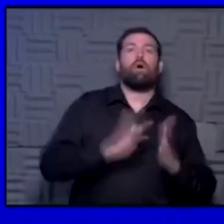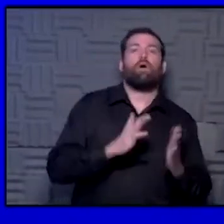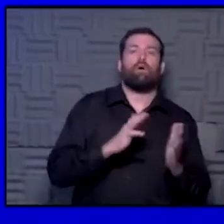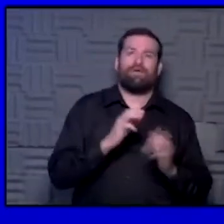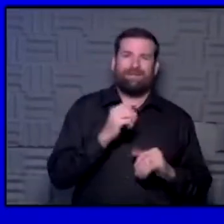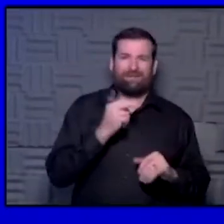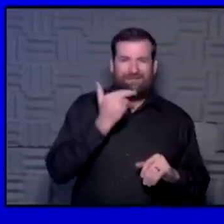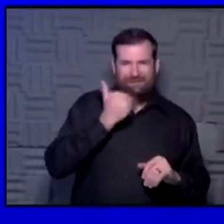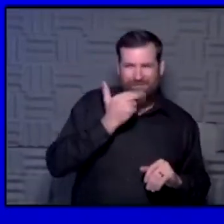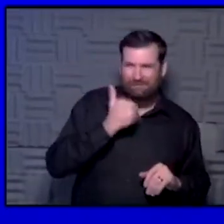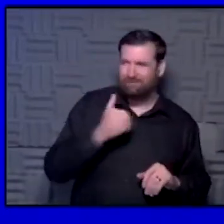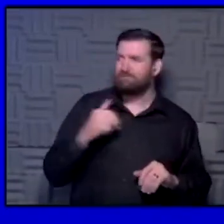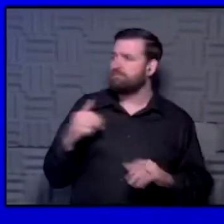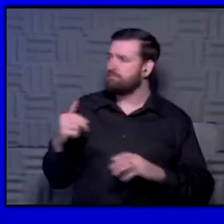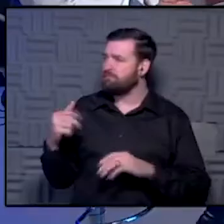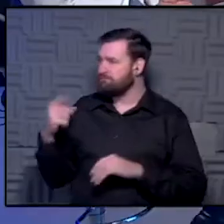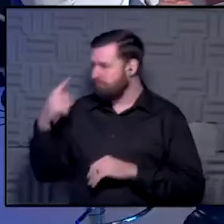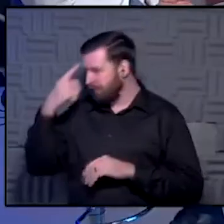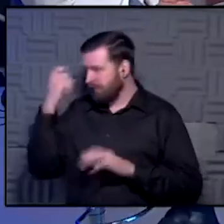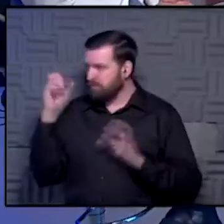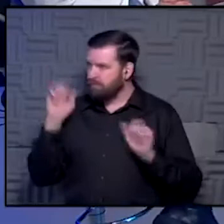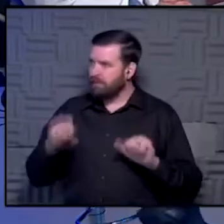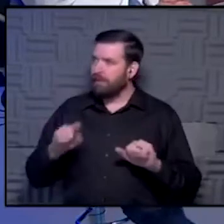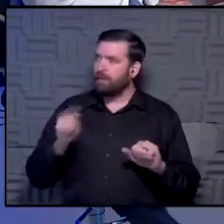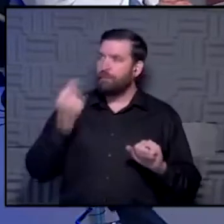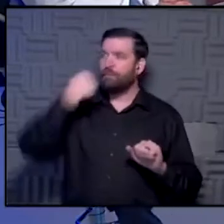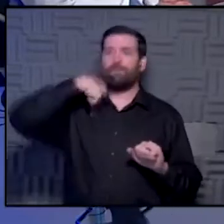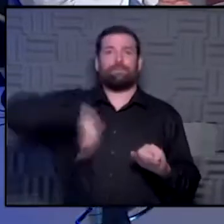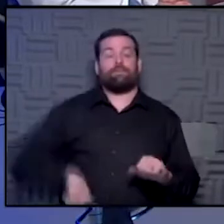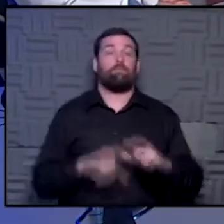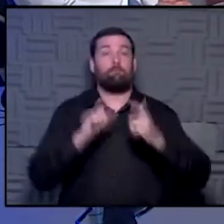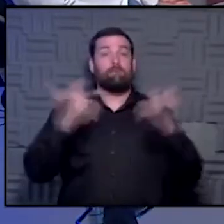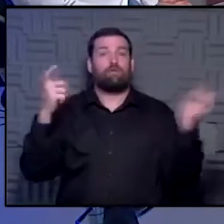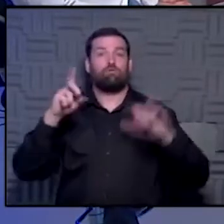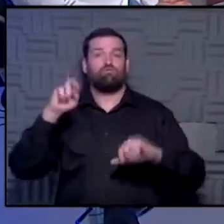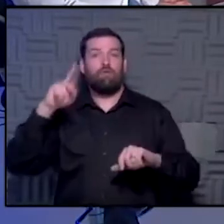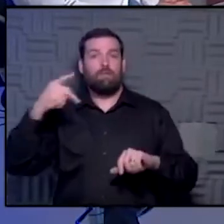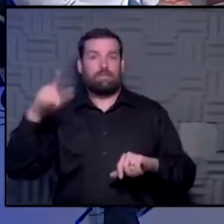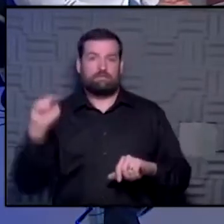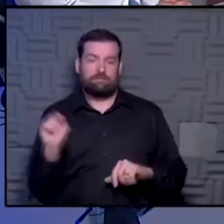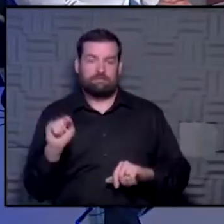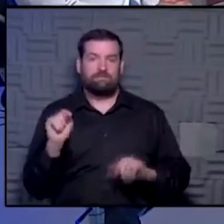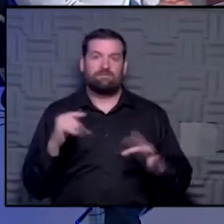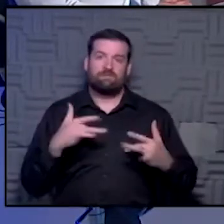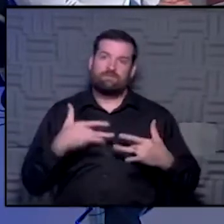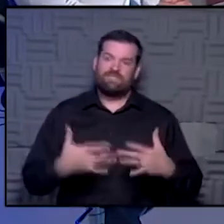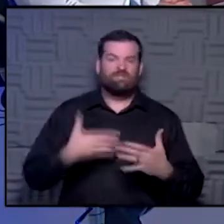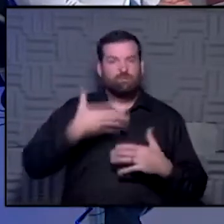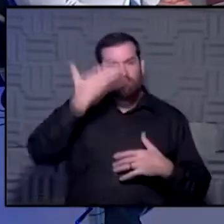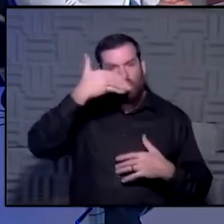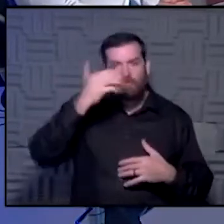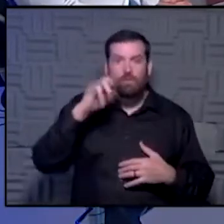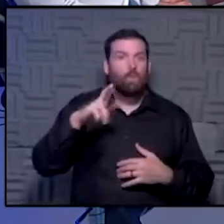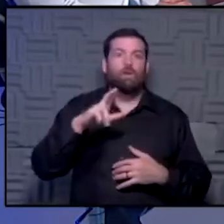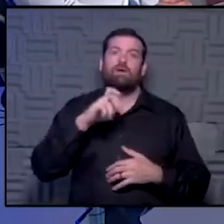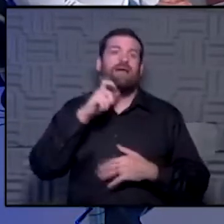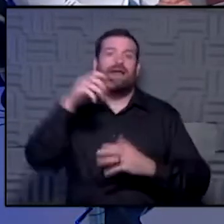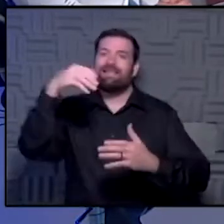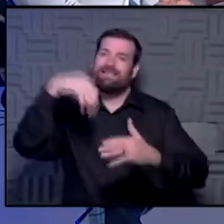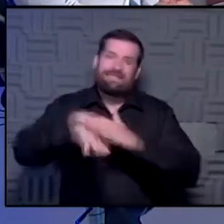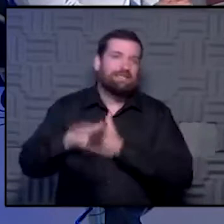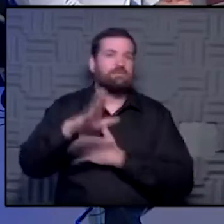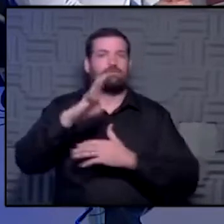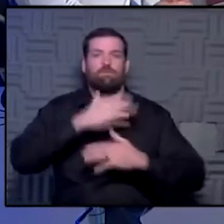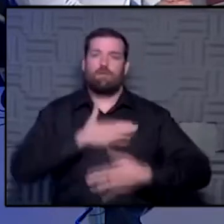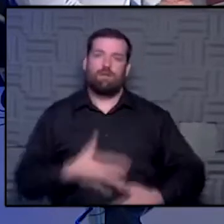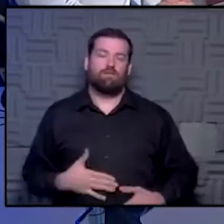micro aerosols. Yeah, in part because they can move in further than the larger droplets tend to deposit in the very front, or maybe not make it into you.